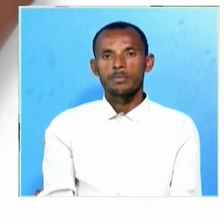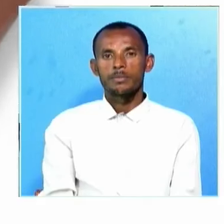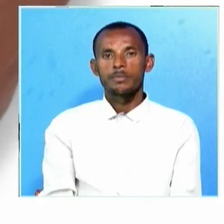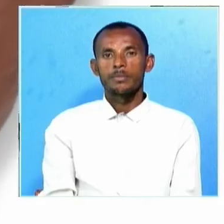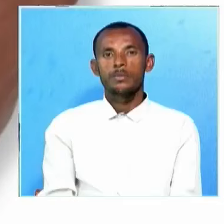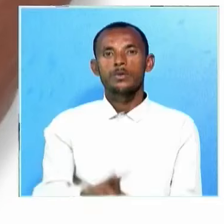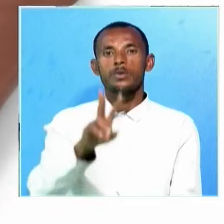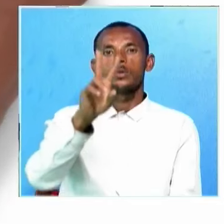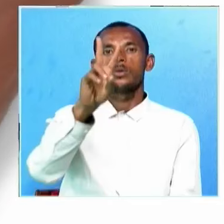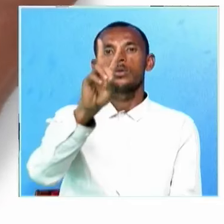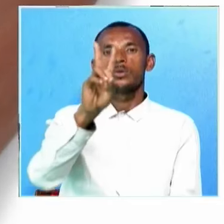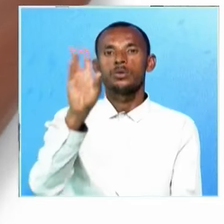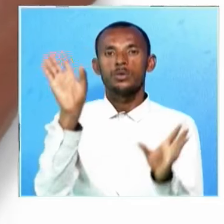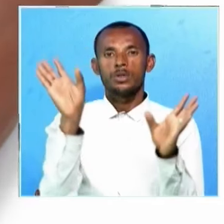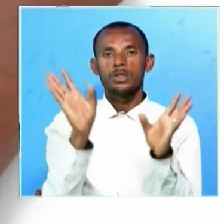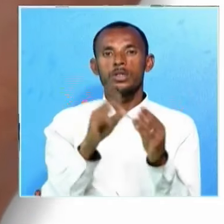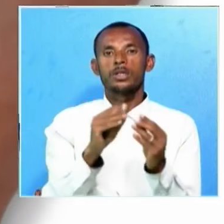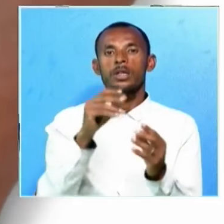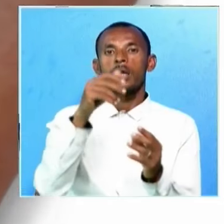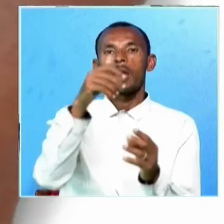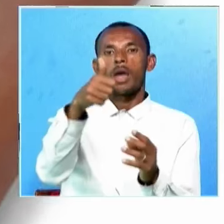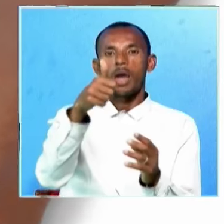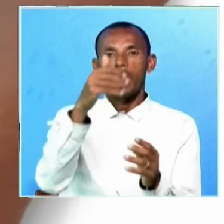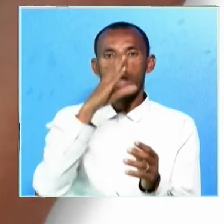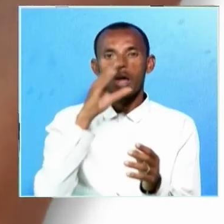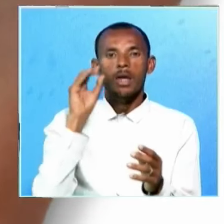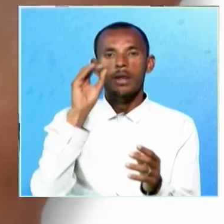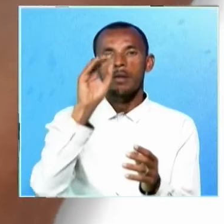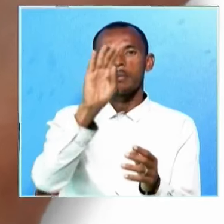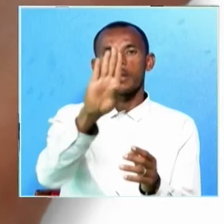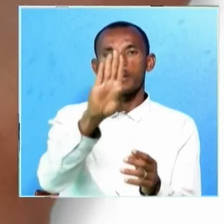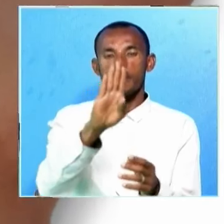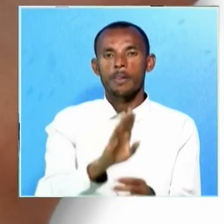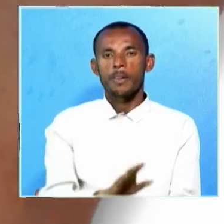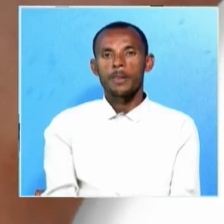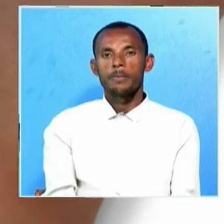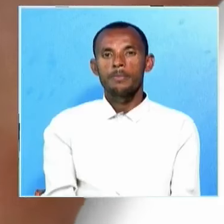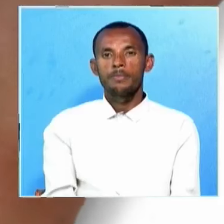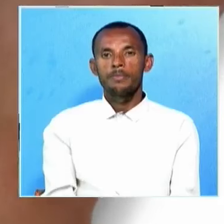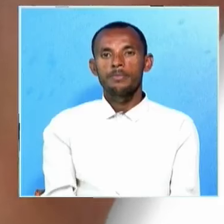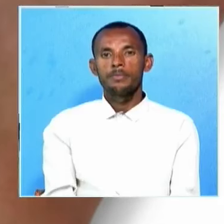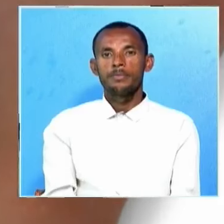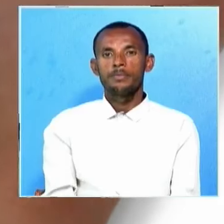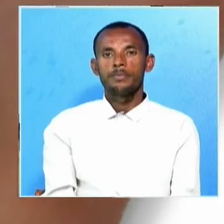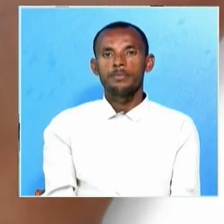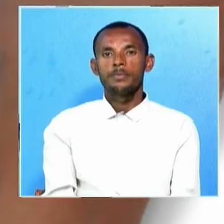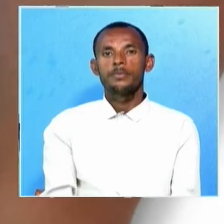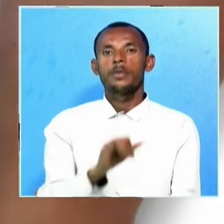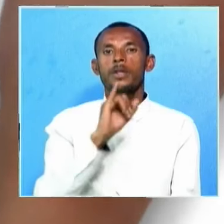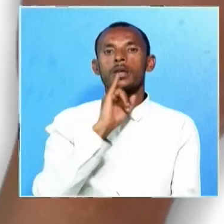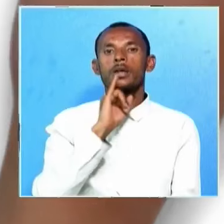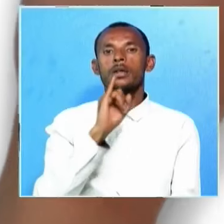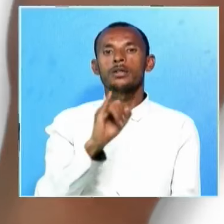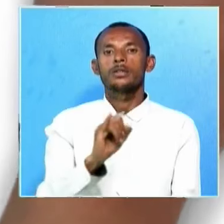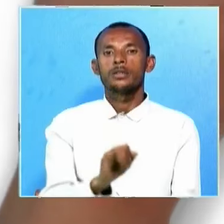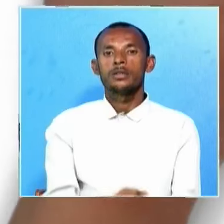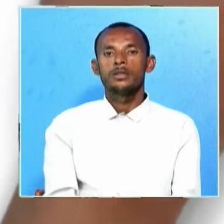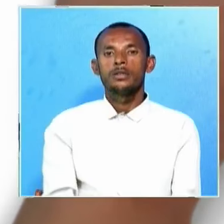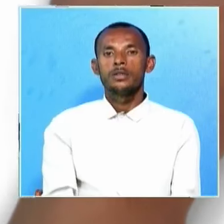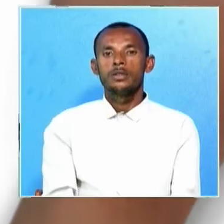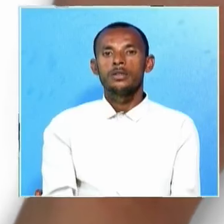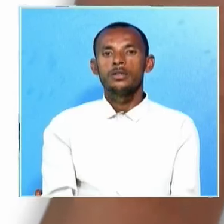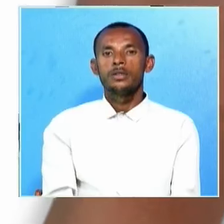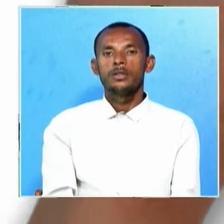two sets A and B is